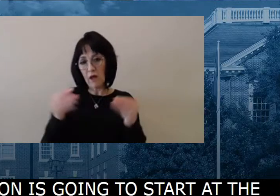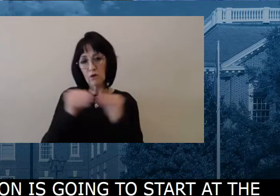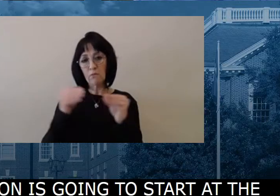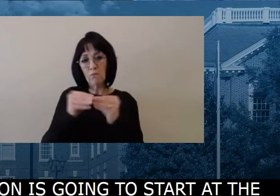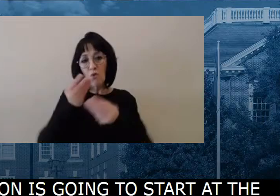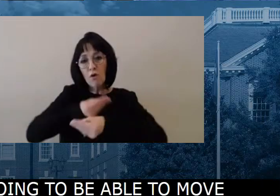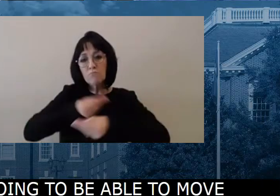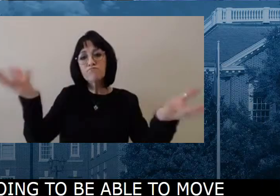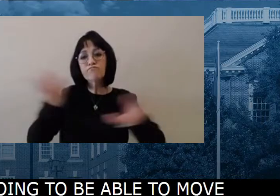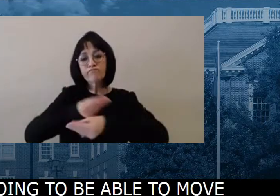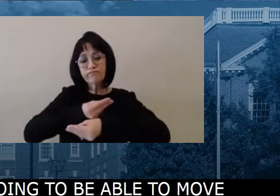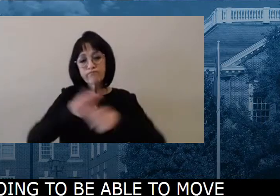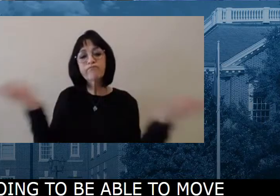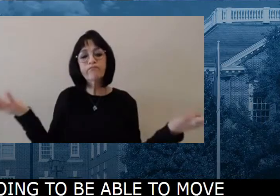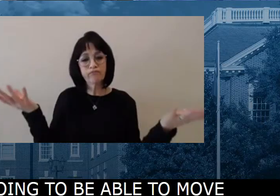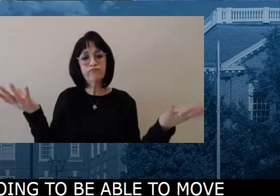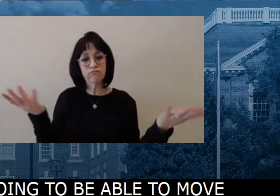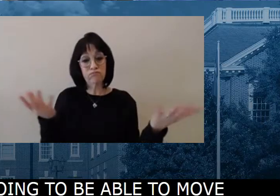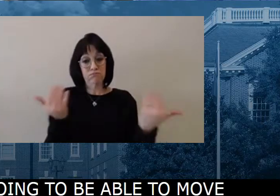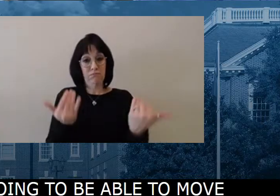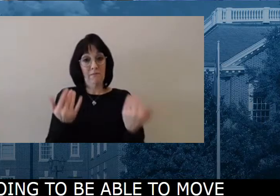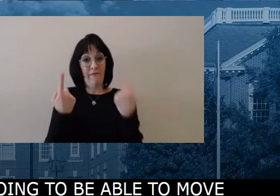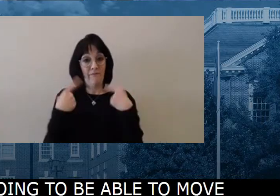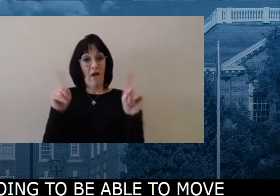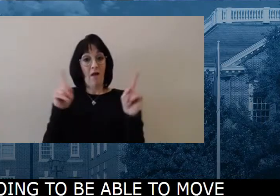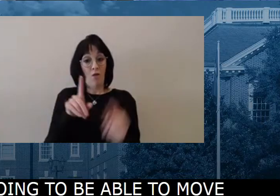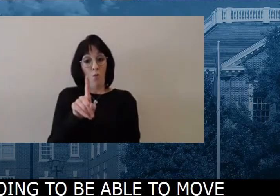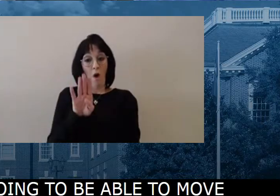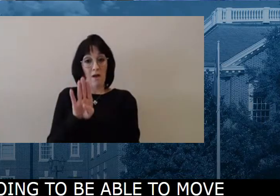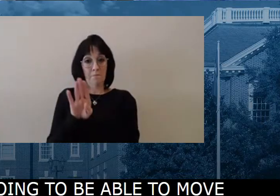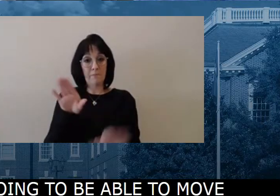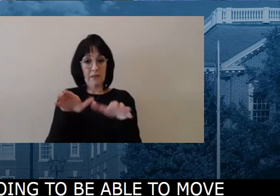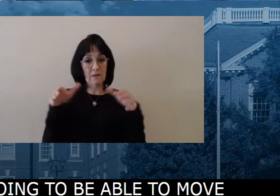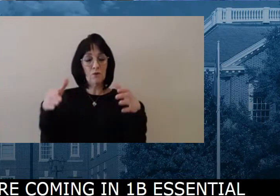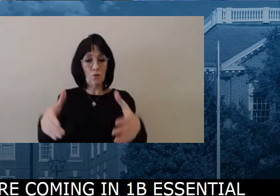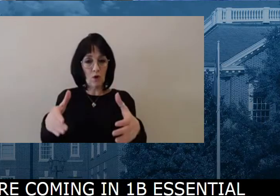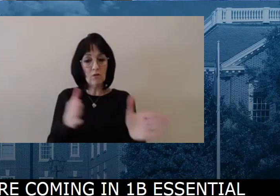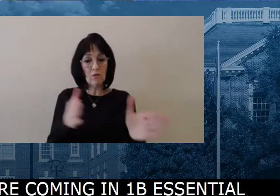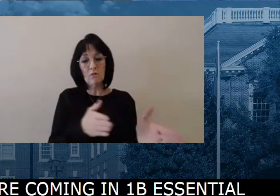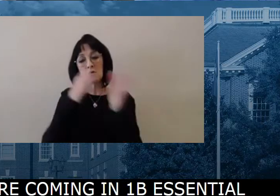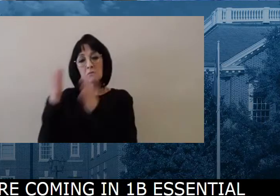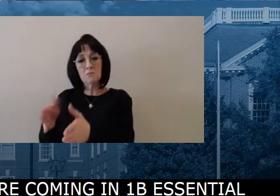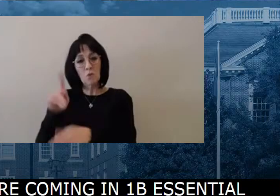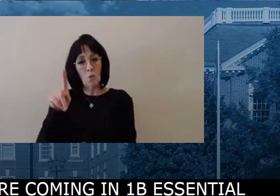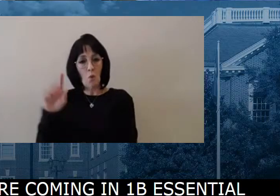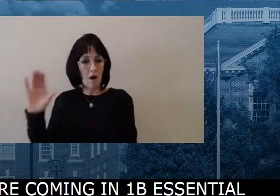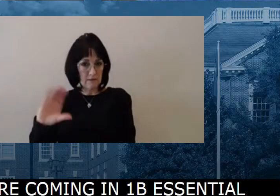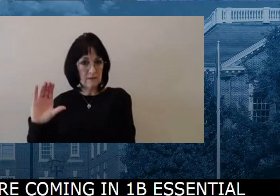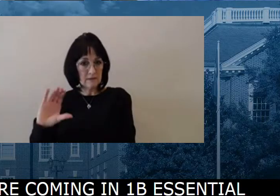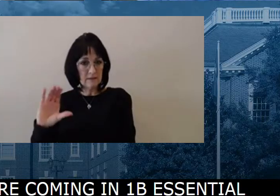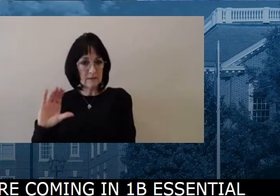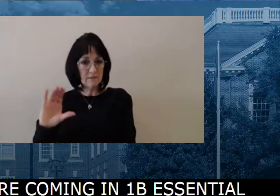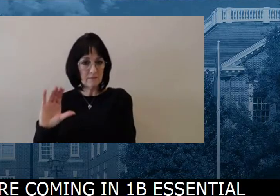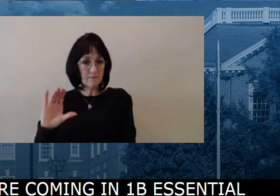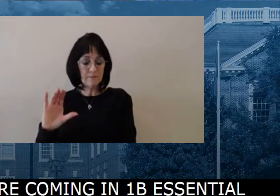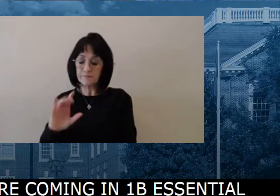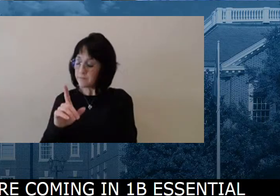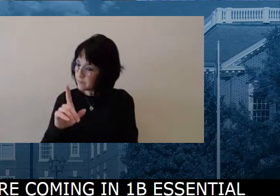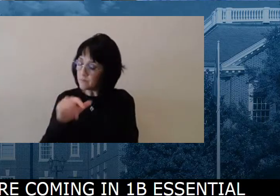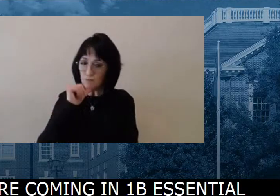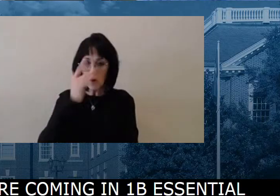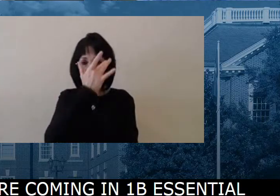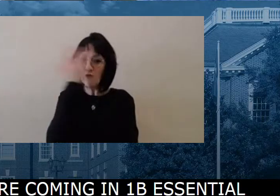in 1B essential workers and then on into 1C. So don't forget to continue to wear a mask. I see pretty